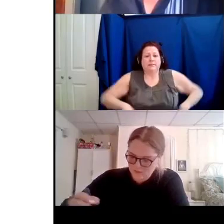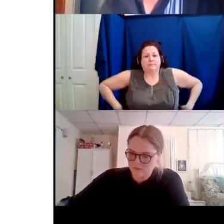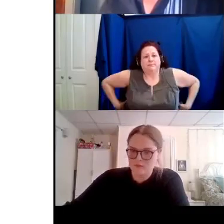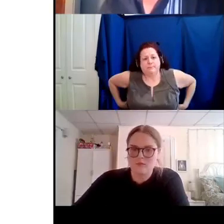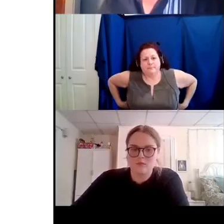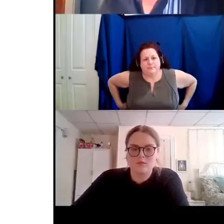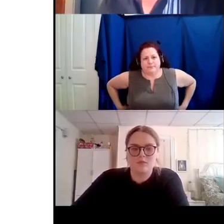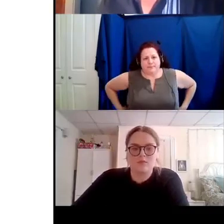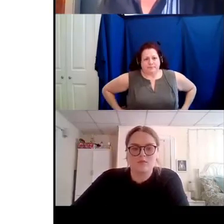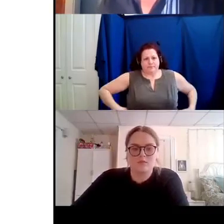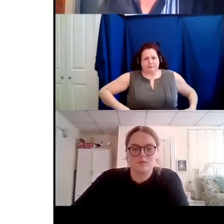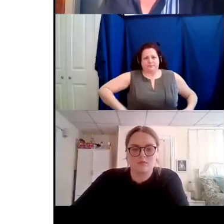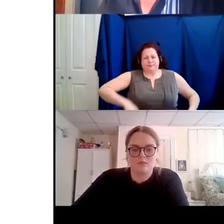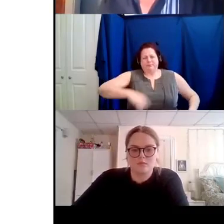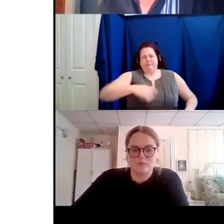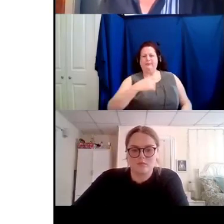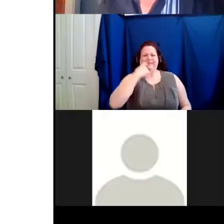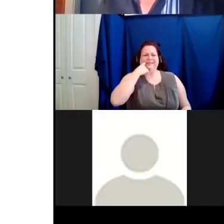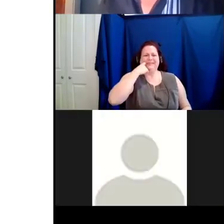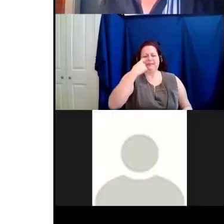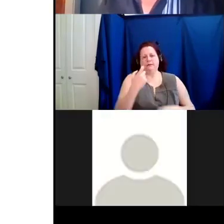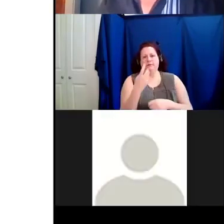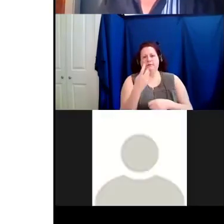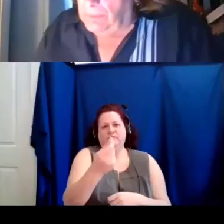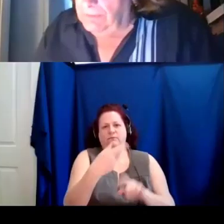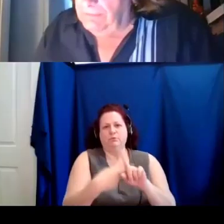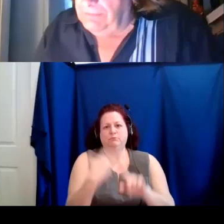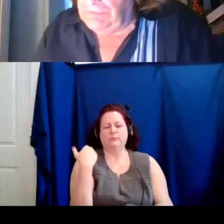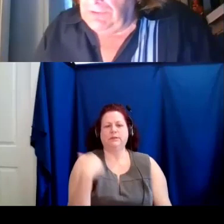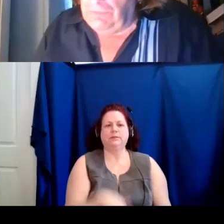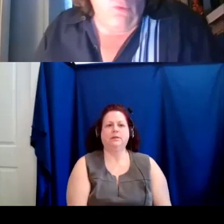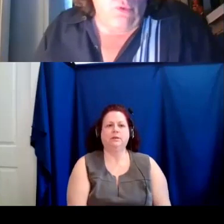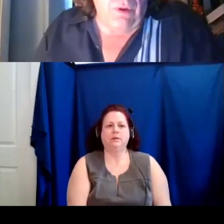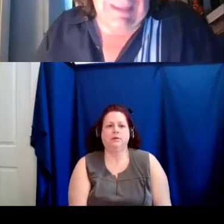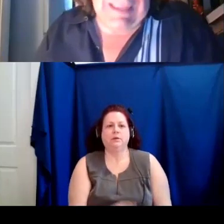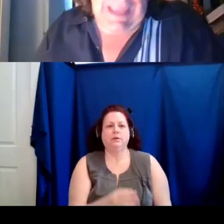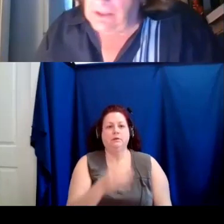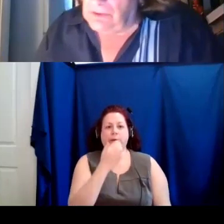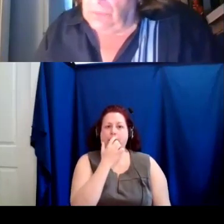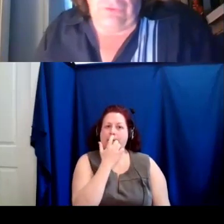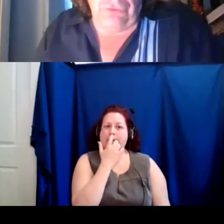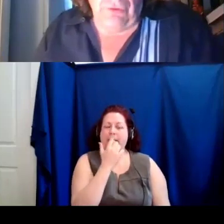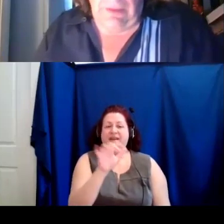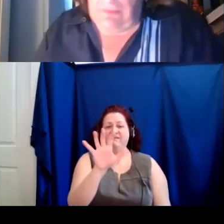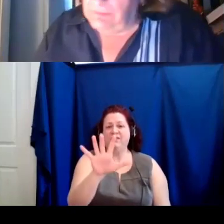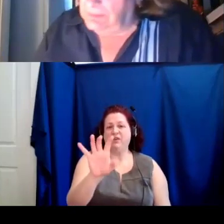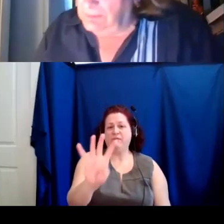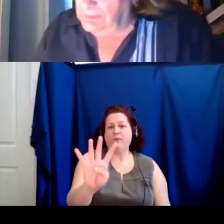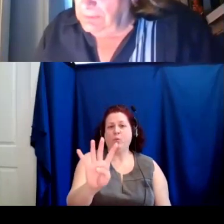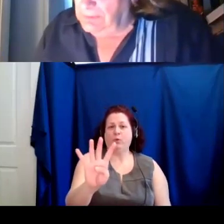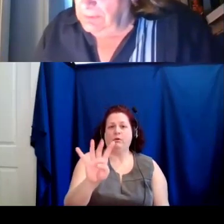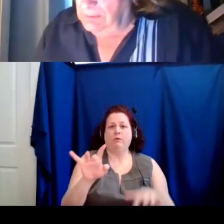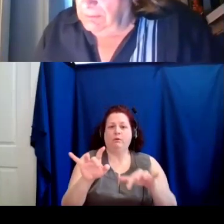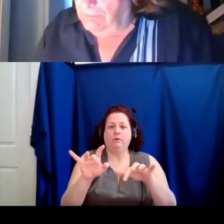I don't know, the last couple of months, in a facility where there are 54 mechanical restraints,